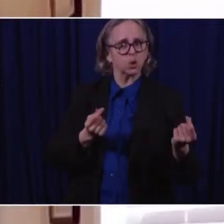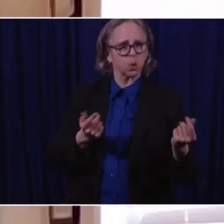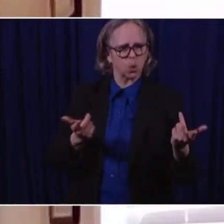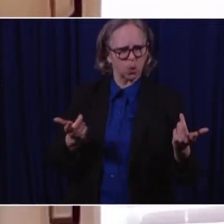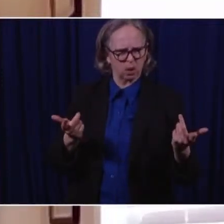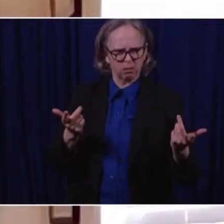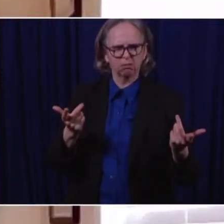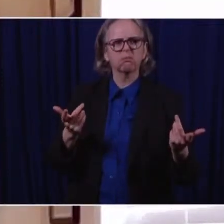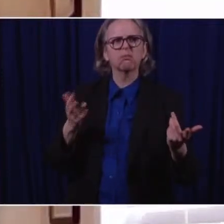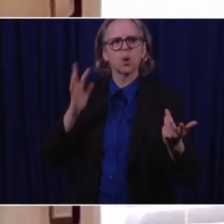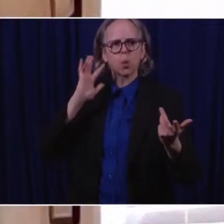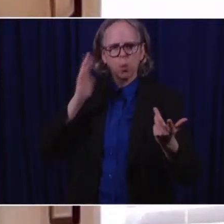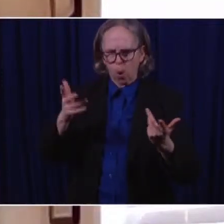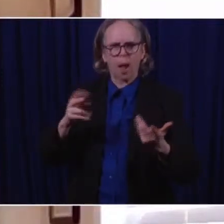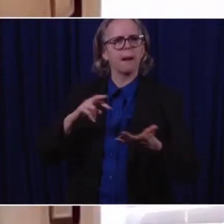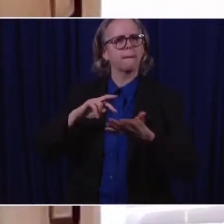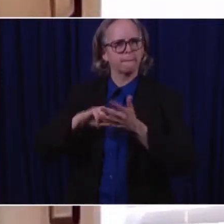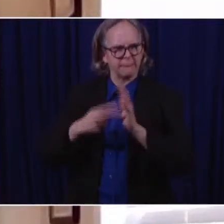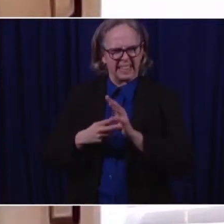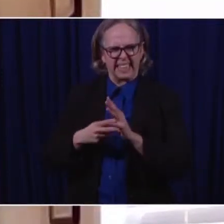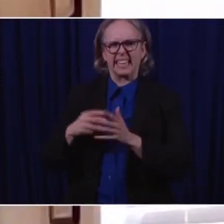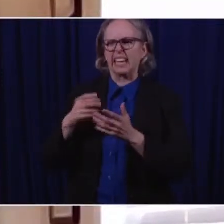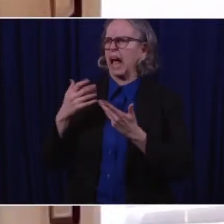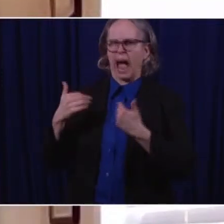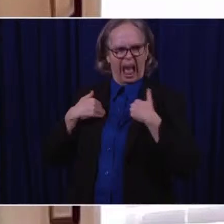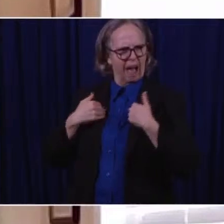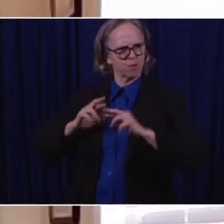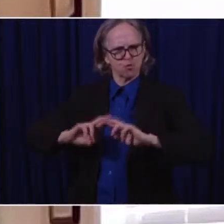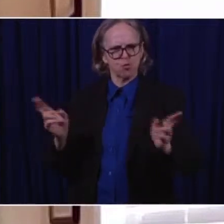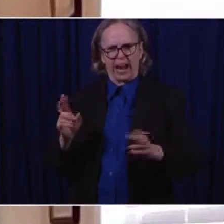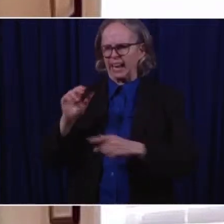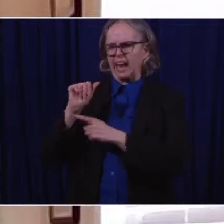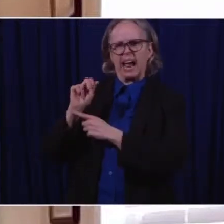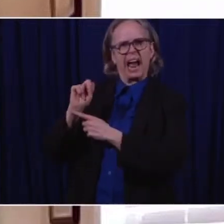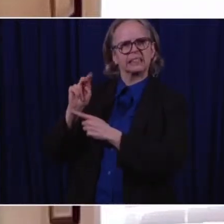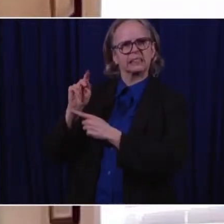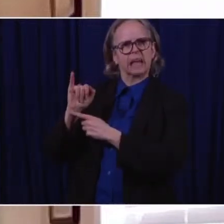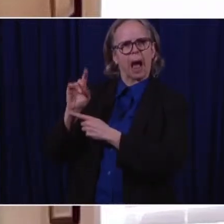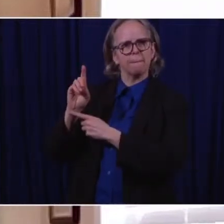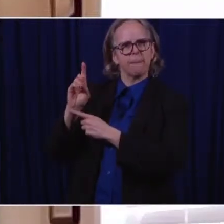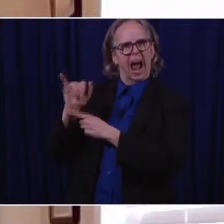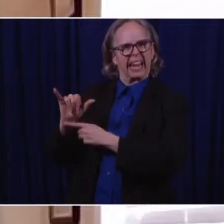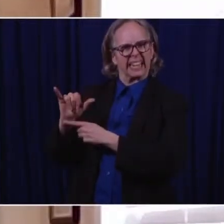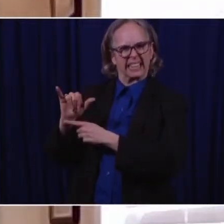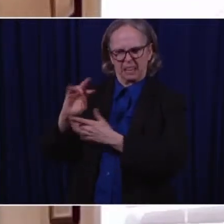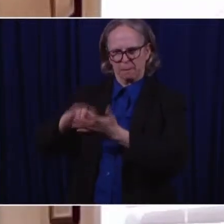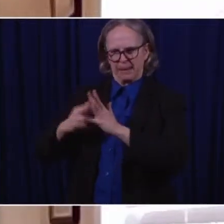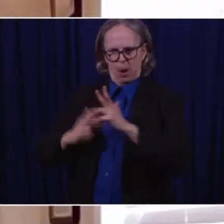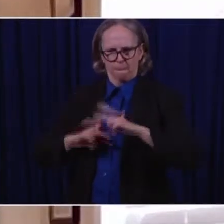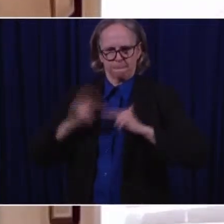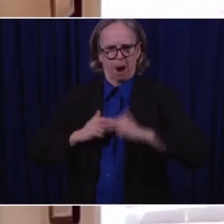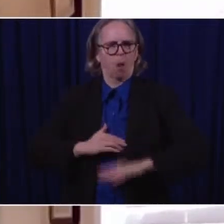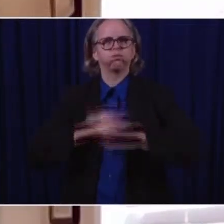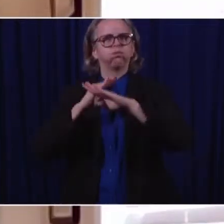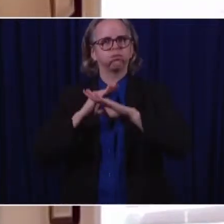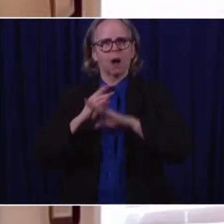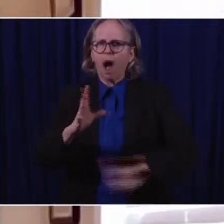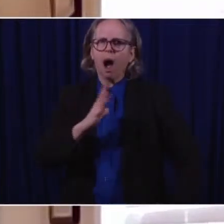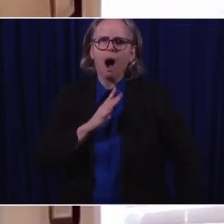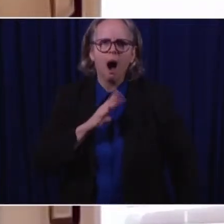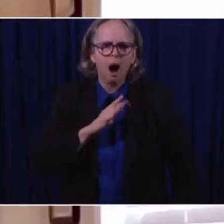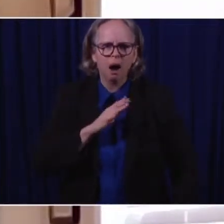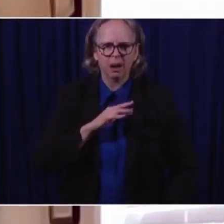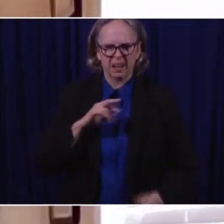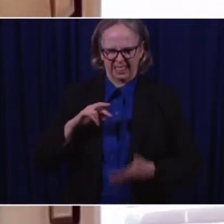measured in the laboratory. But most importantly, we now have the data that Johnson & Johnson